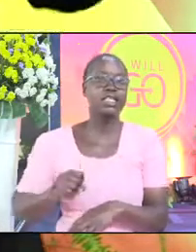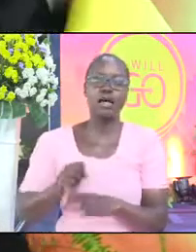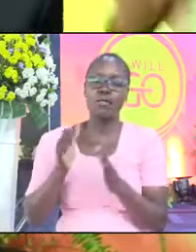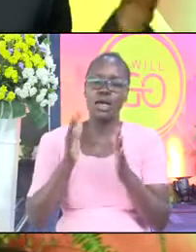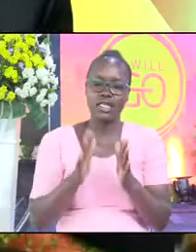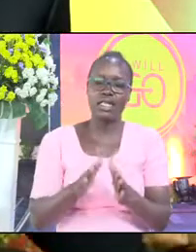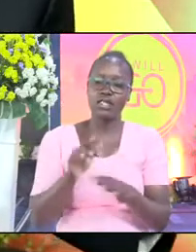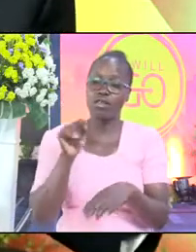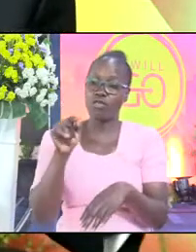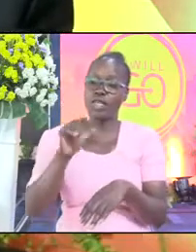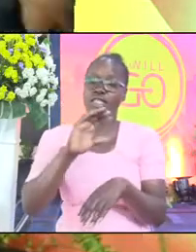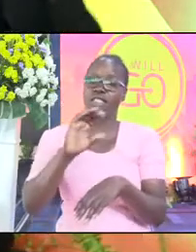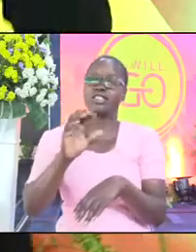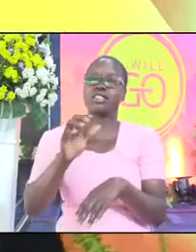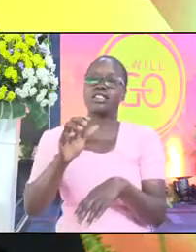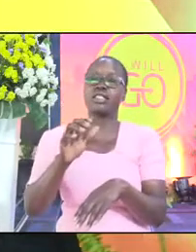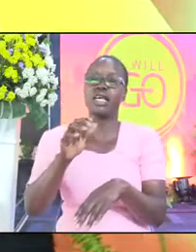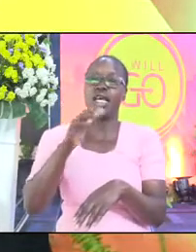Samaritans of that city